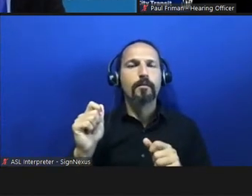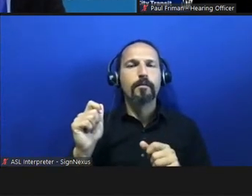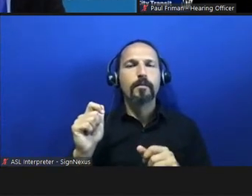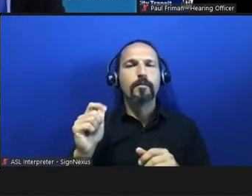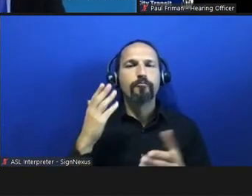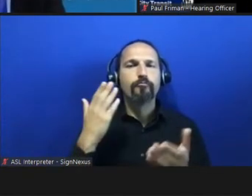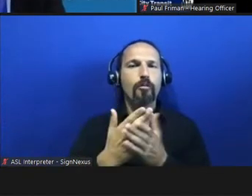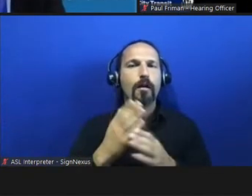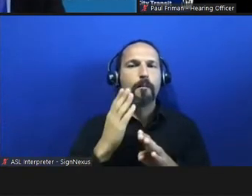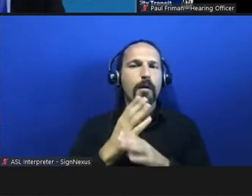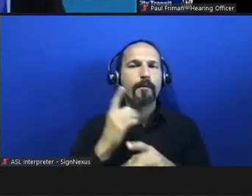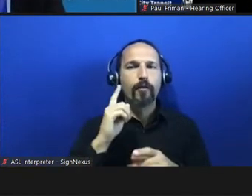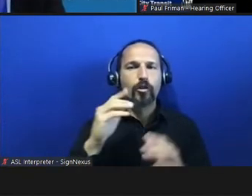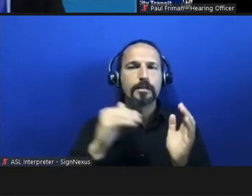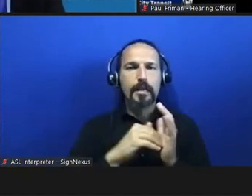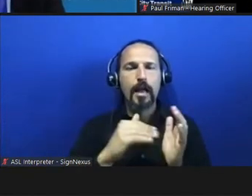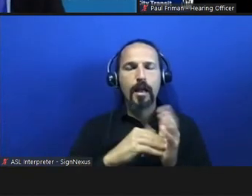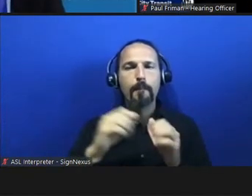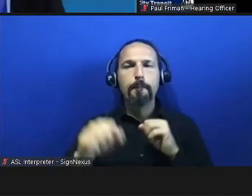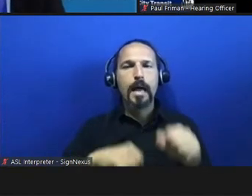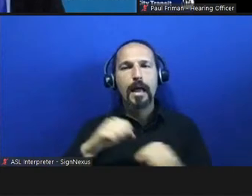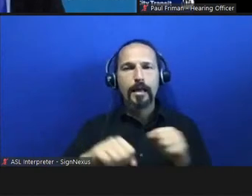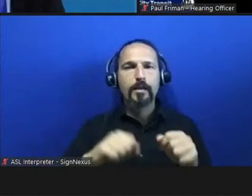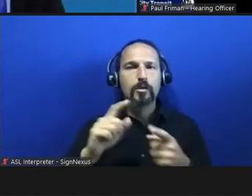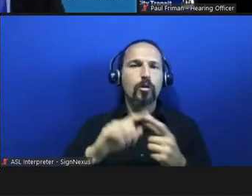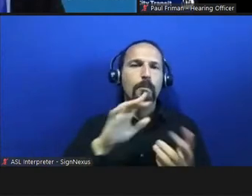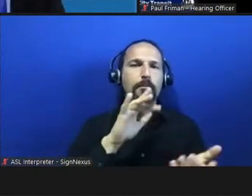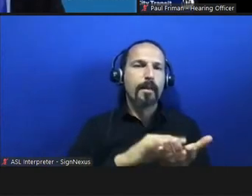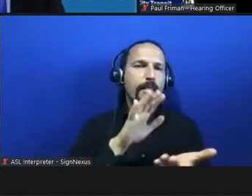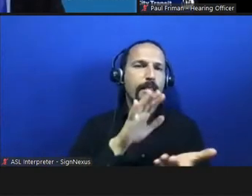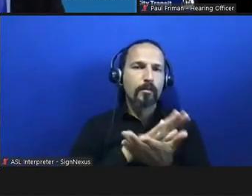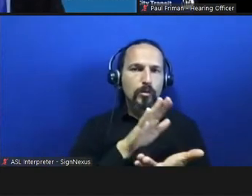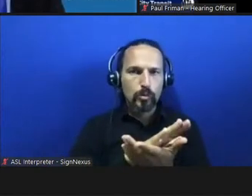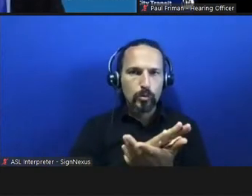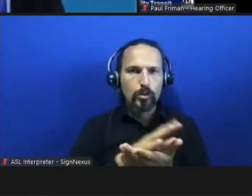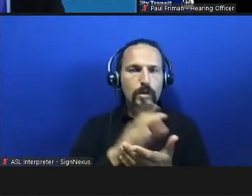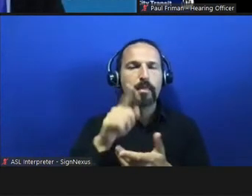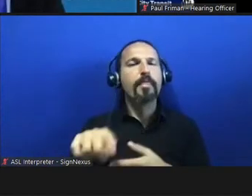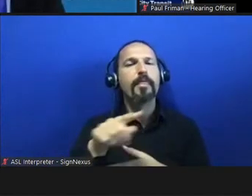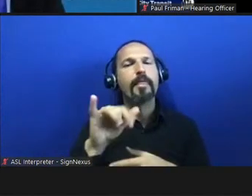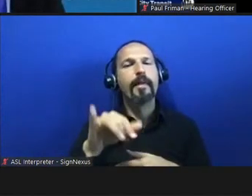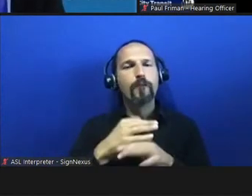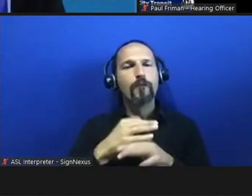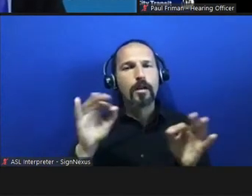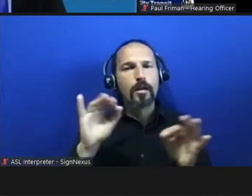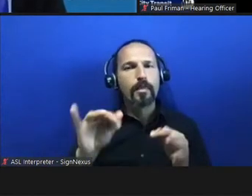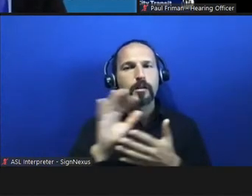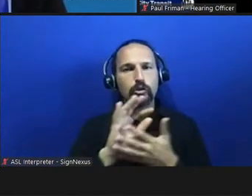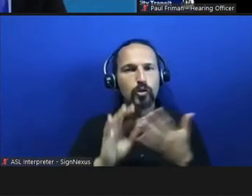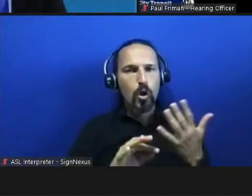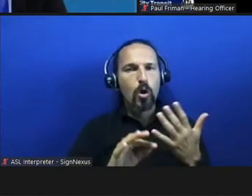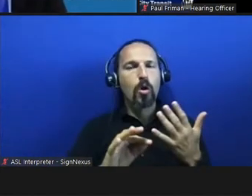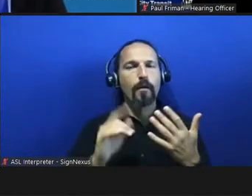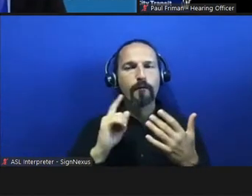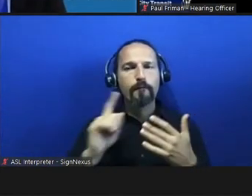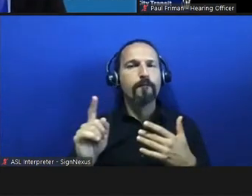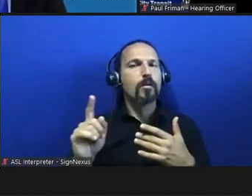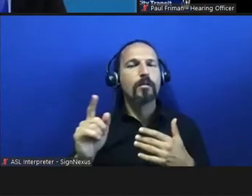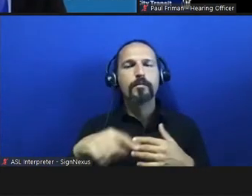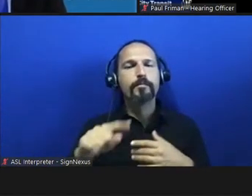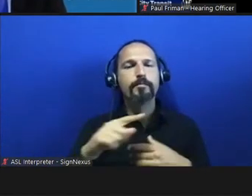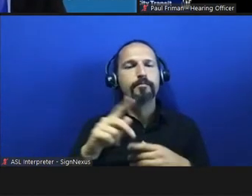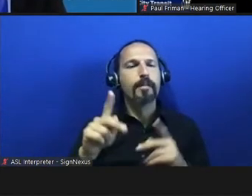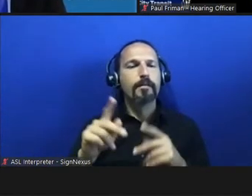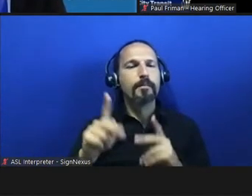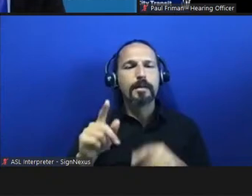the doctor to ride your bicycle to Middle School these freedoms these choices are denied to far too many New